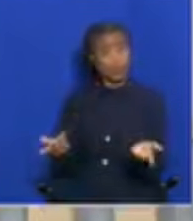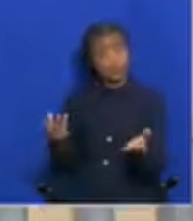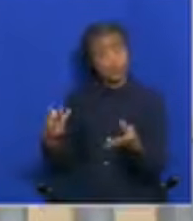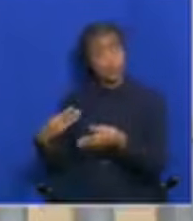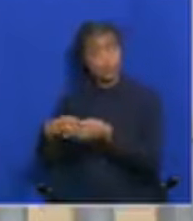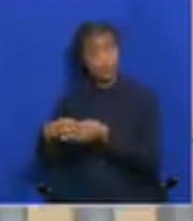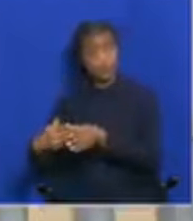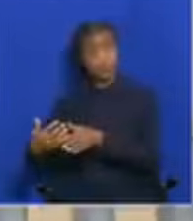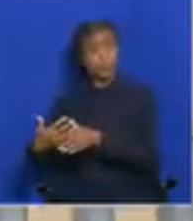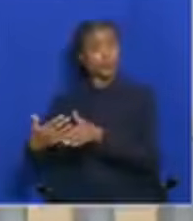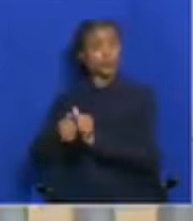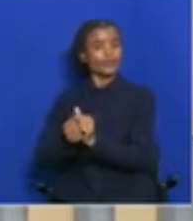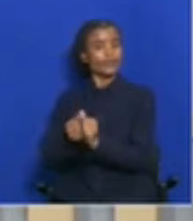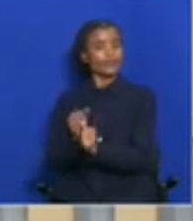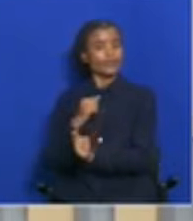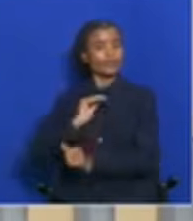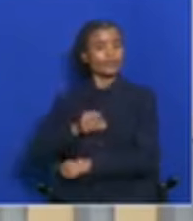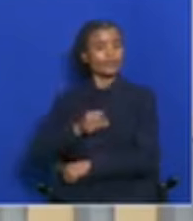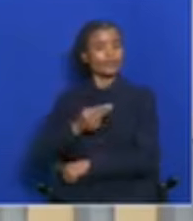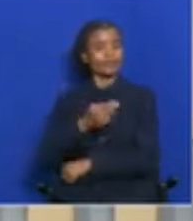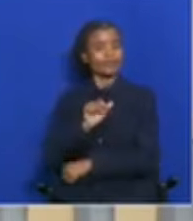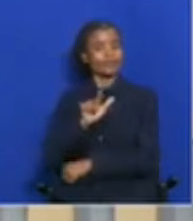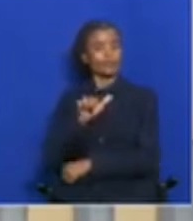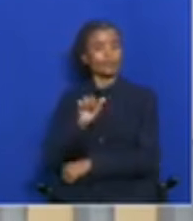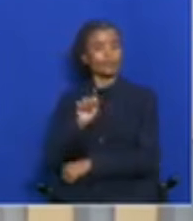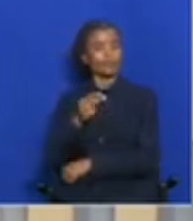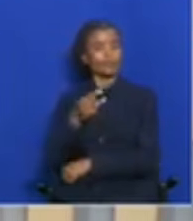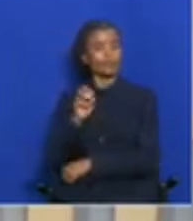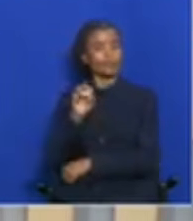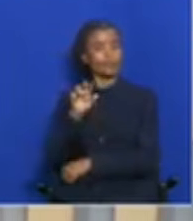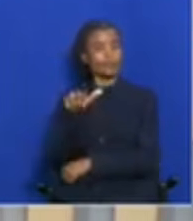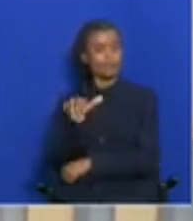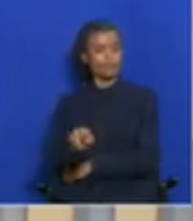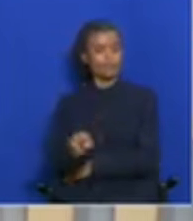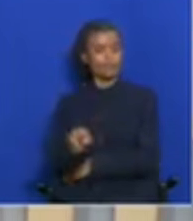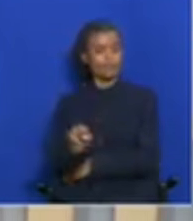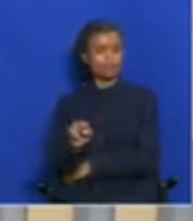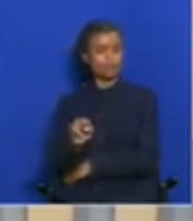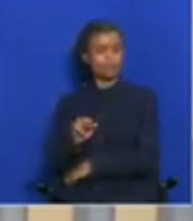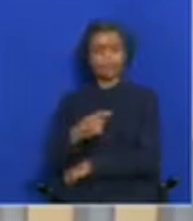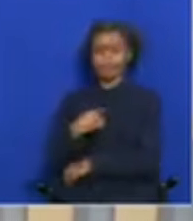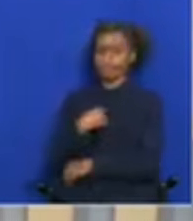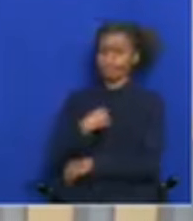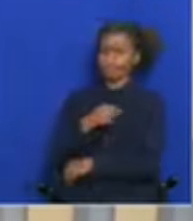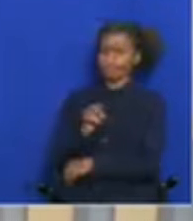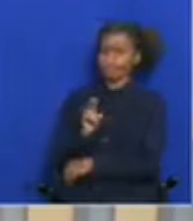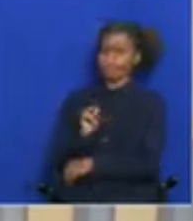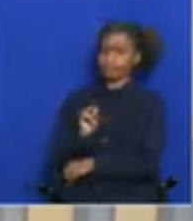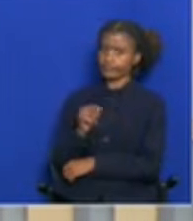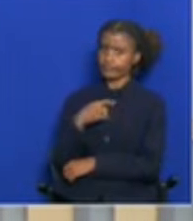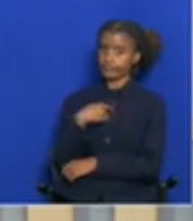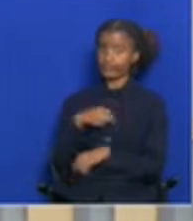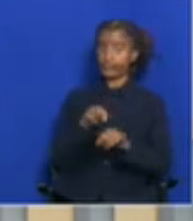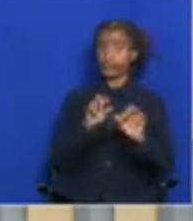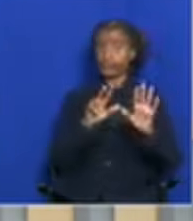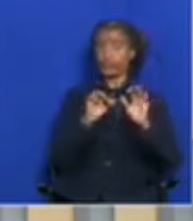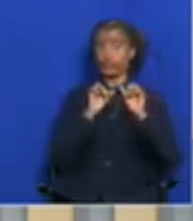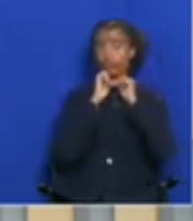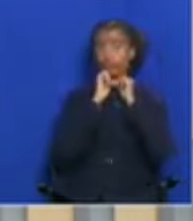on the 8th of August, Advocate Johnson had separated us completely on the